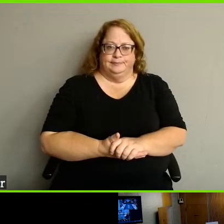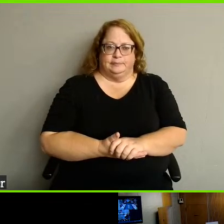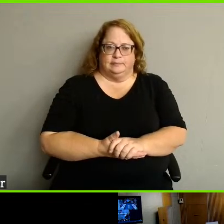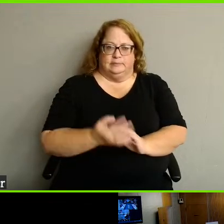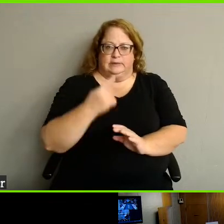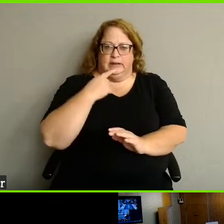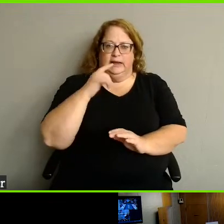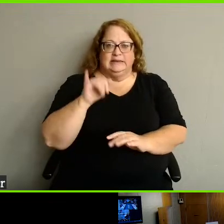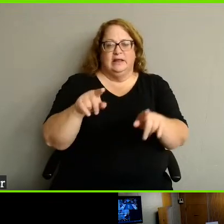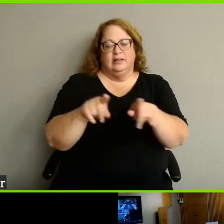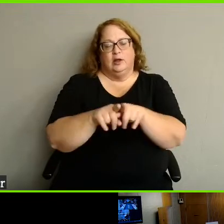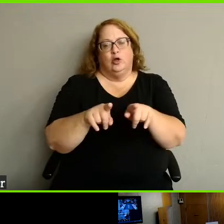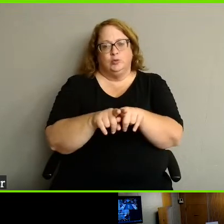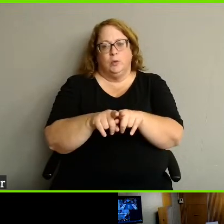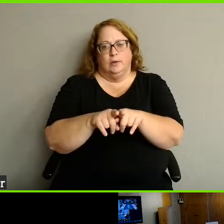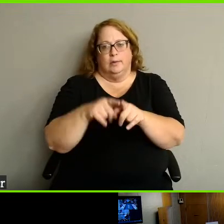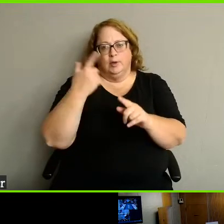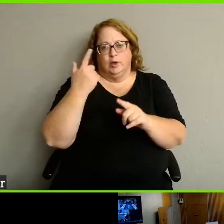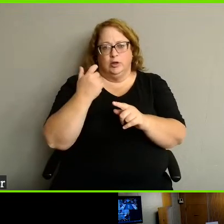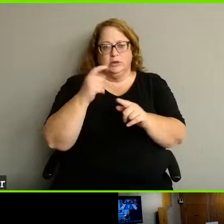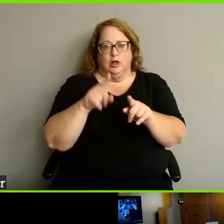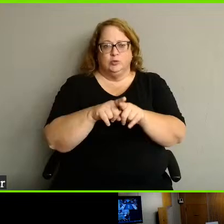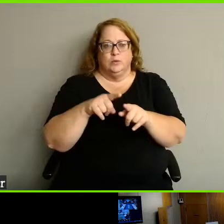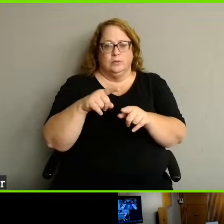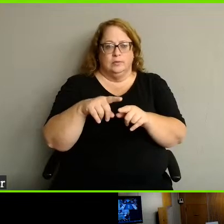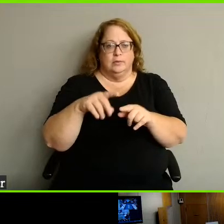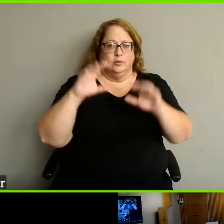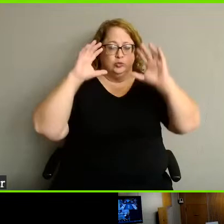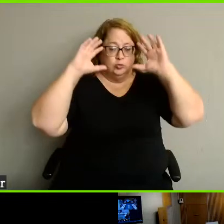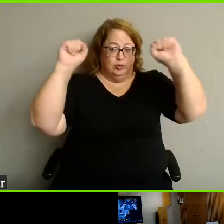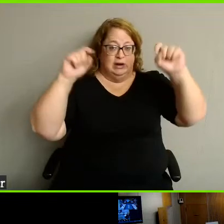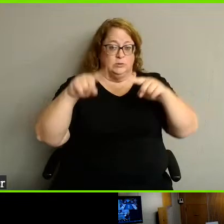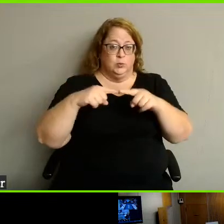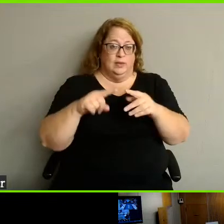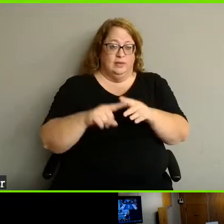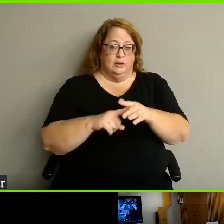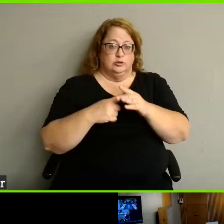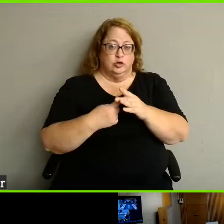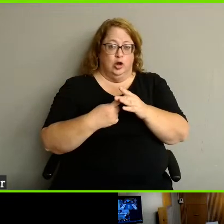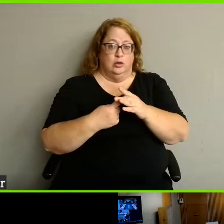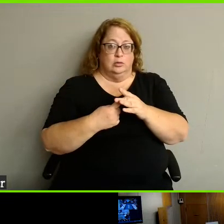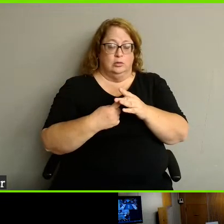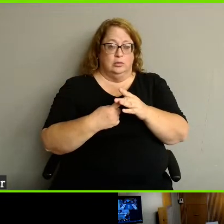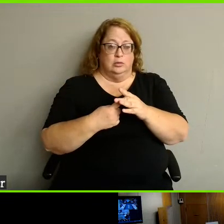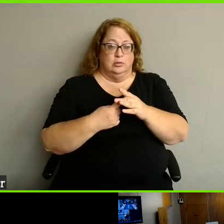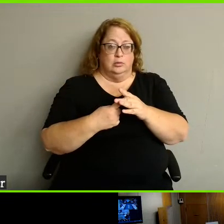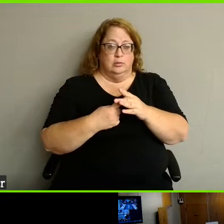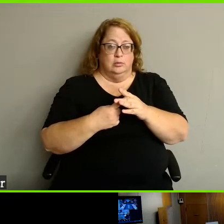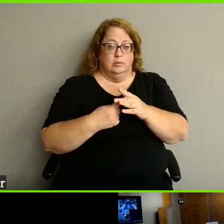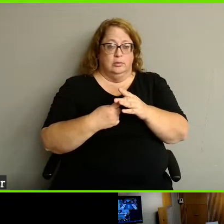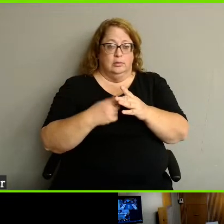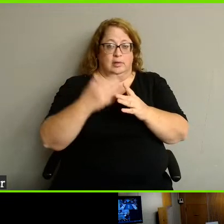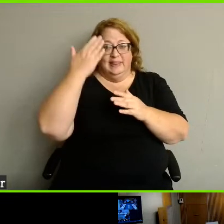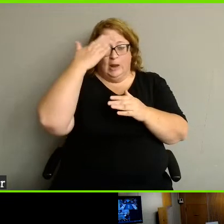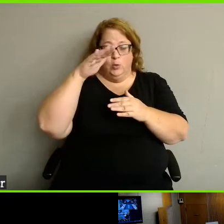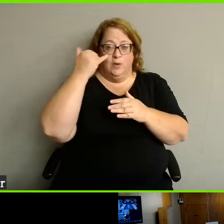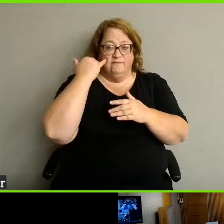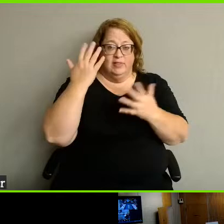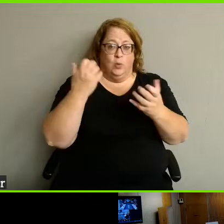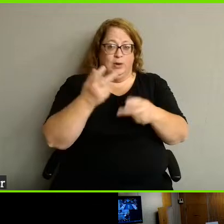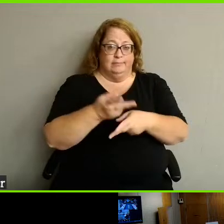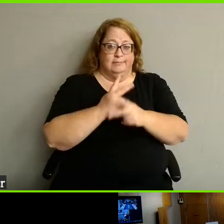say that also because I also find superintendents when they come in, they don't know if they want to keep